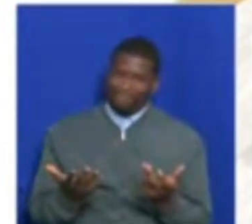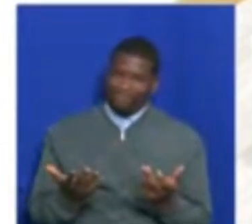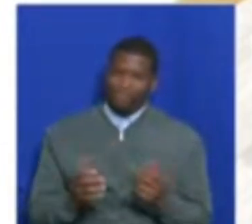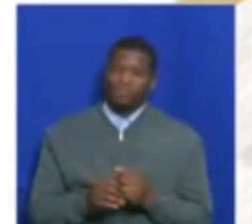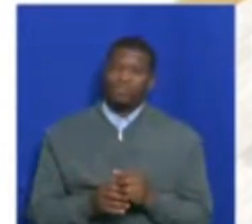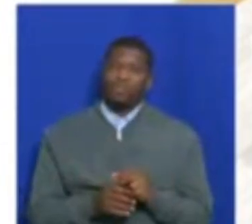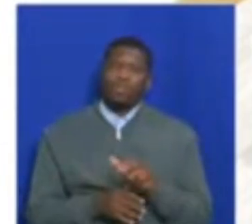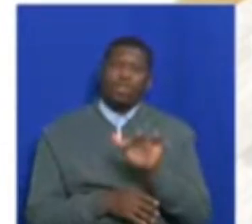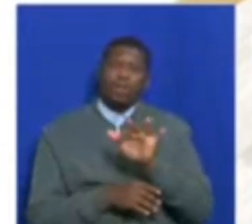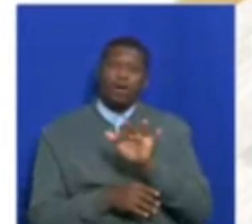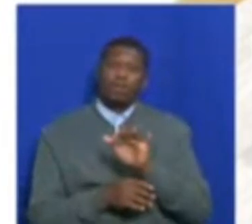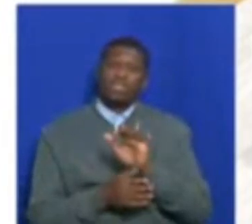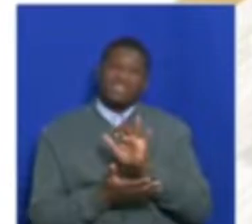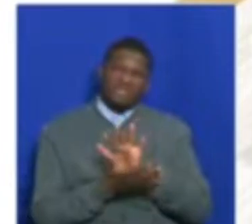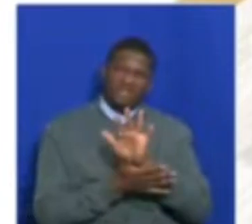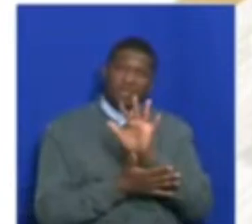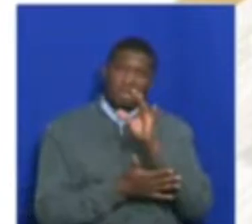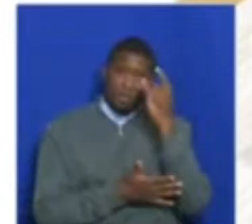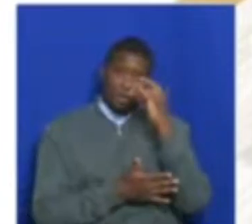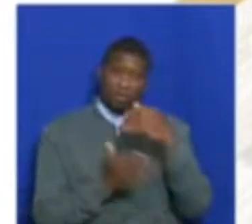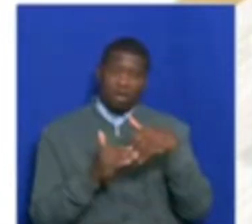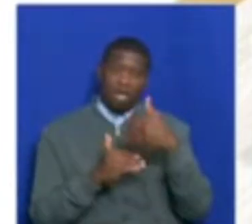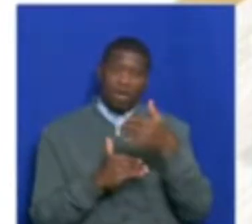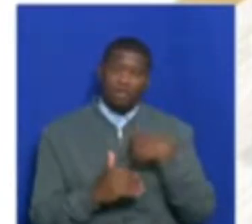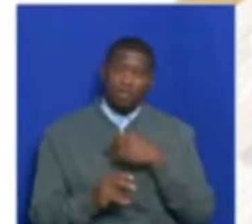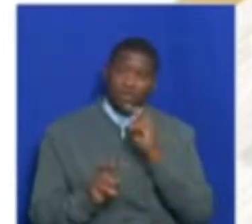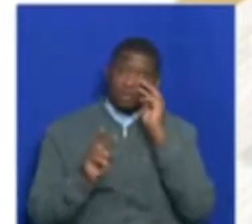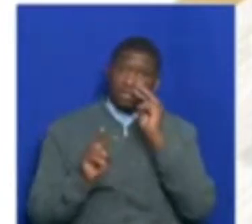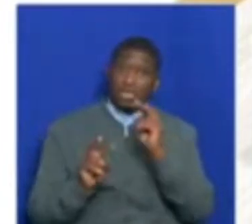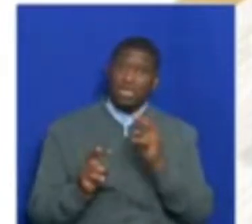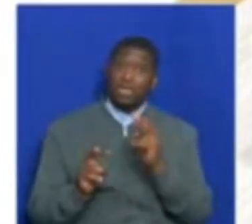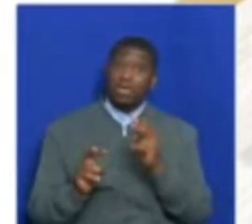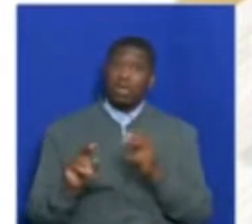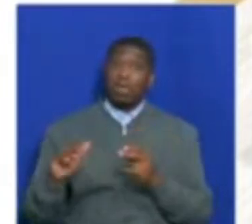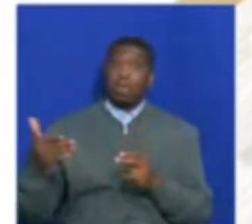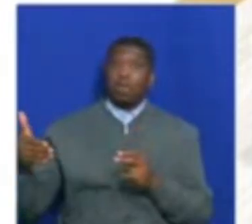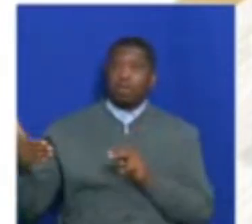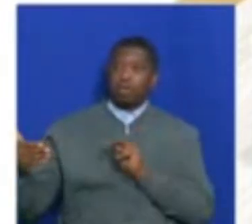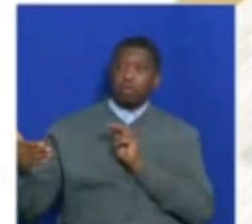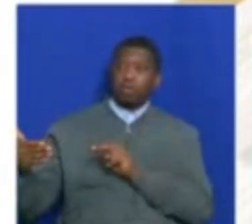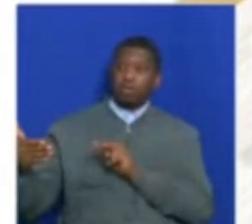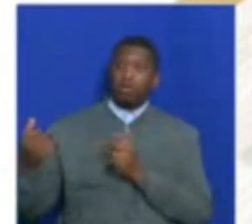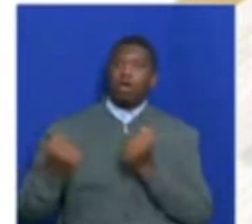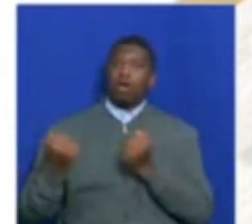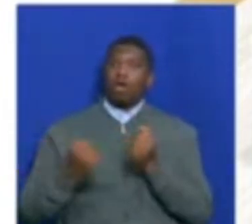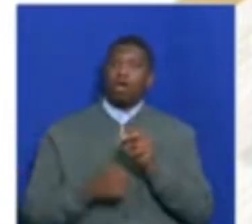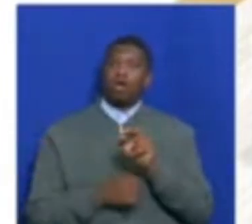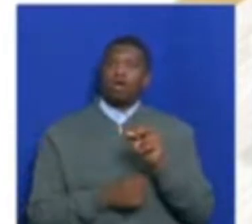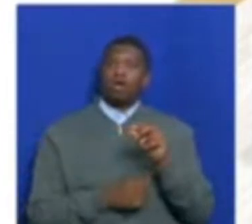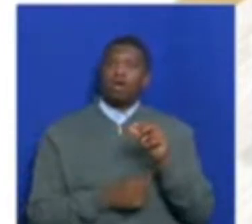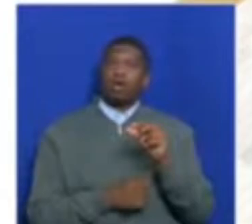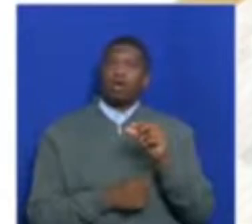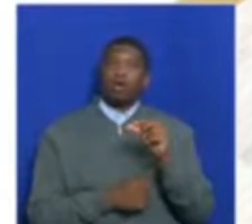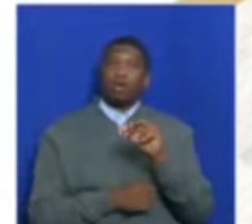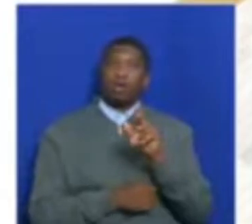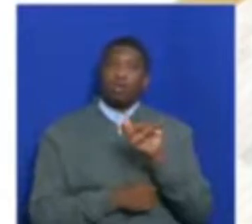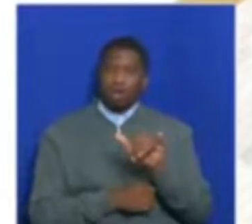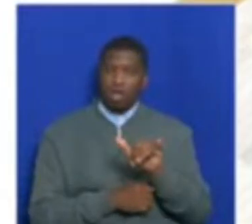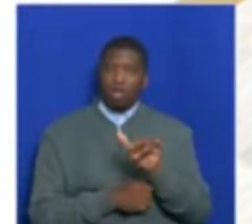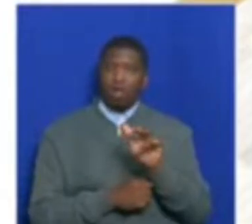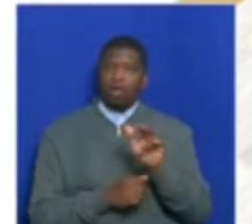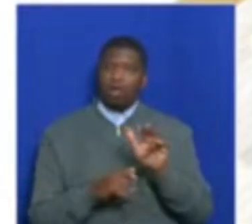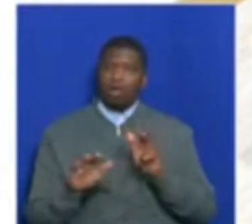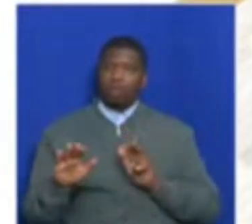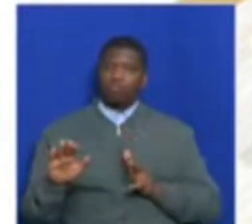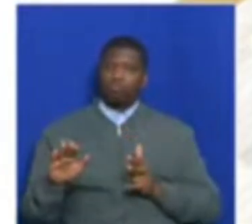minutes later, I observed in my rearview mirror a grey car approaching slowly. Other motorists were overtaking